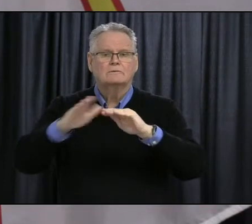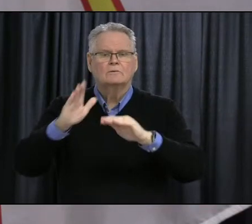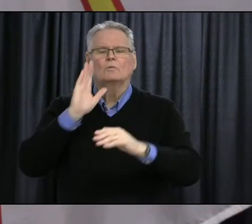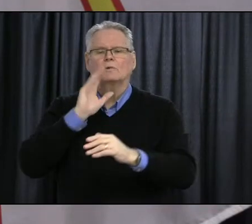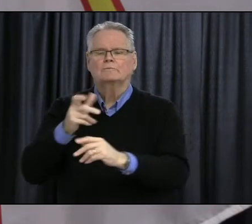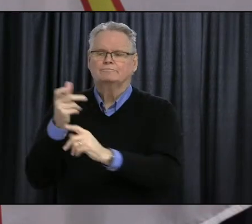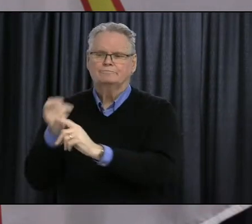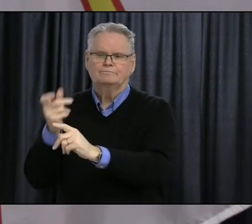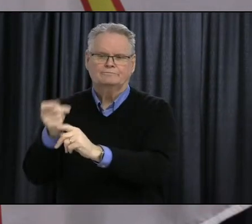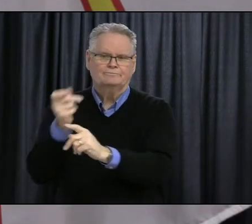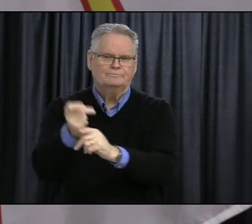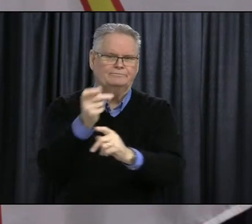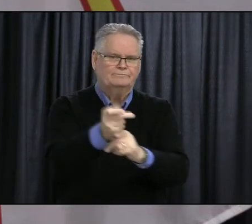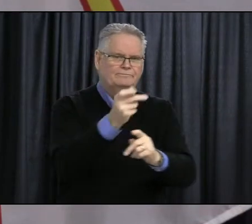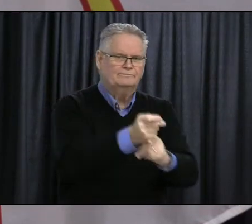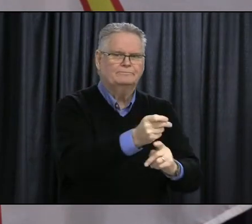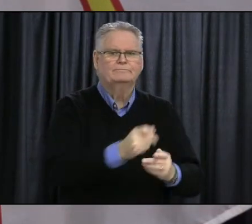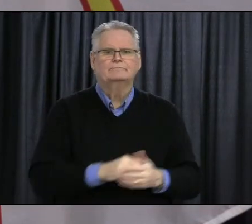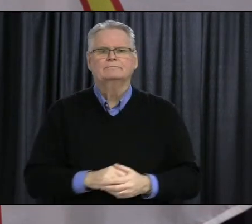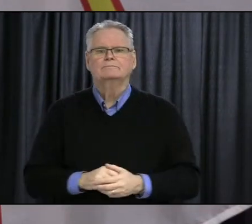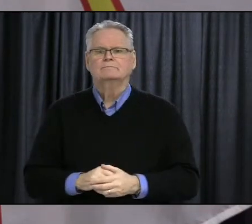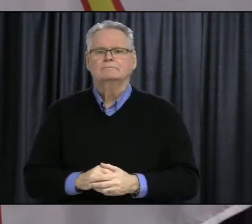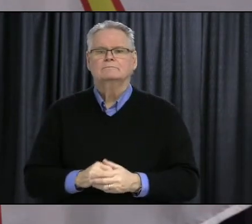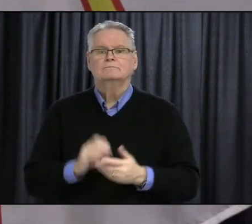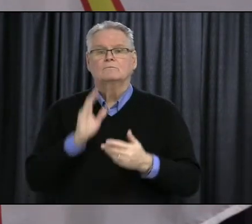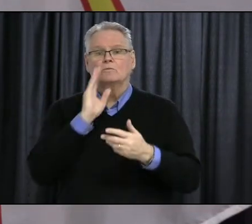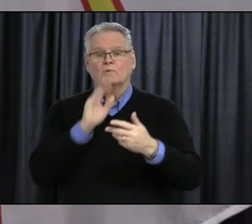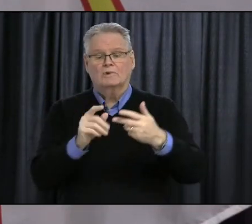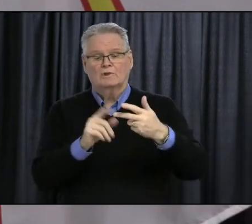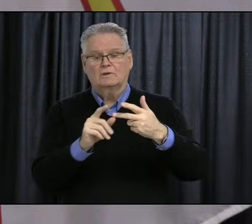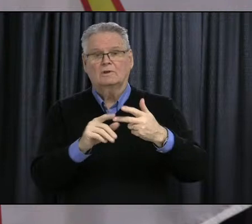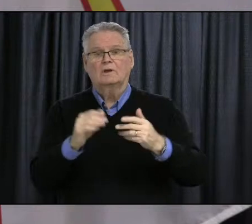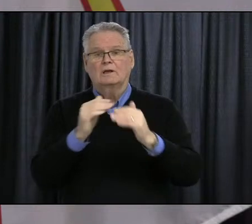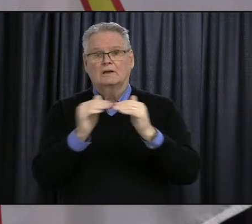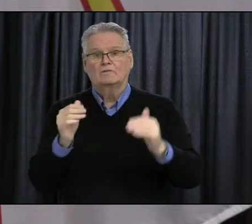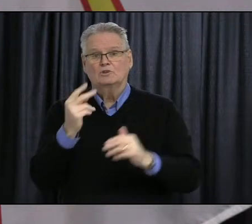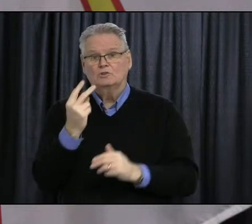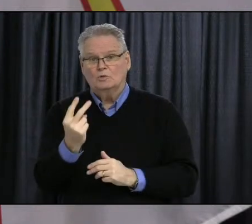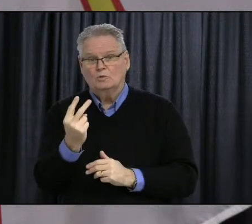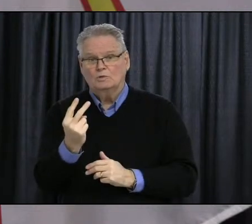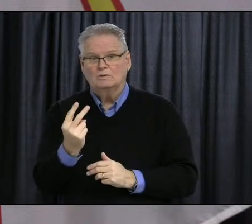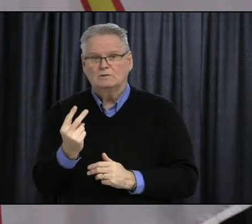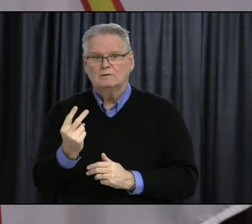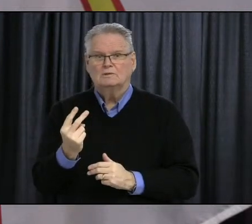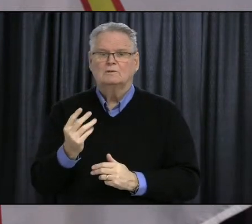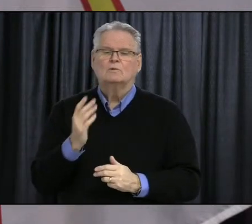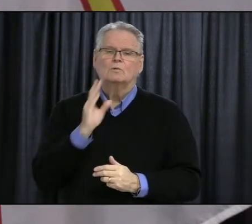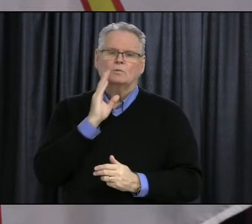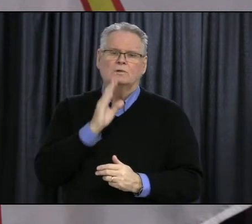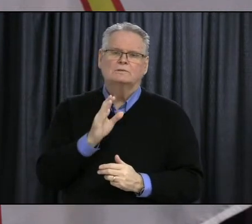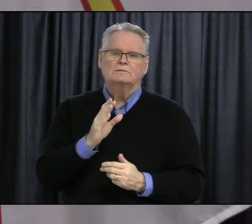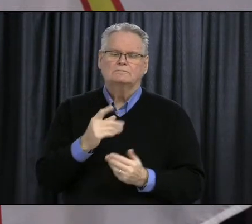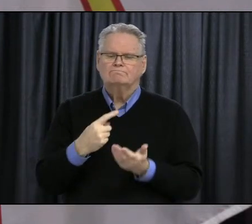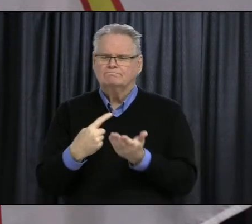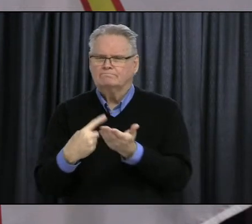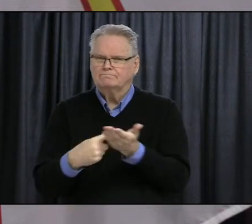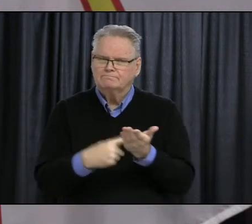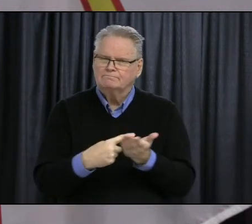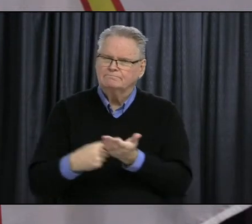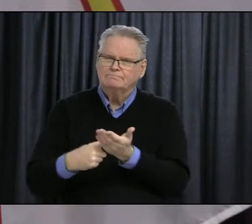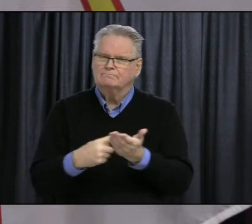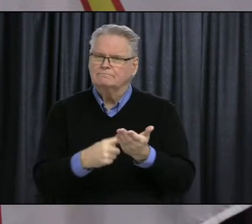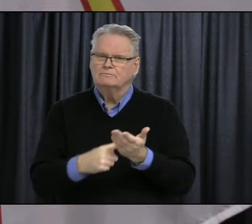then phase 2, we're having some discussions about priority groups with regard to phase 2 at this time, and we'll know more